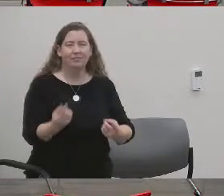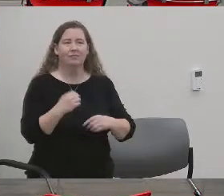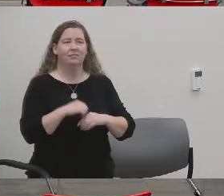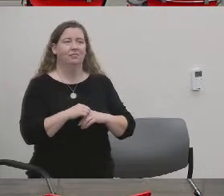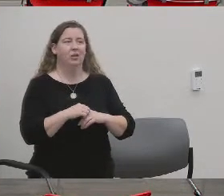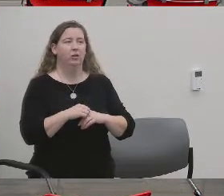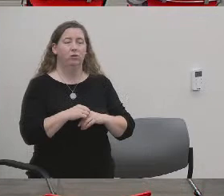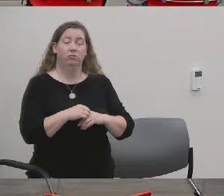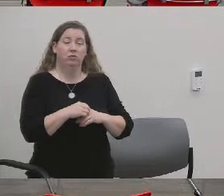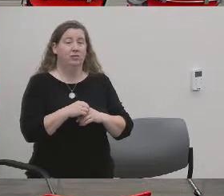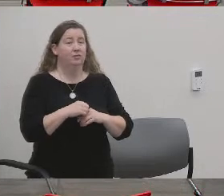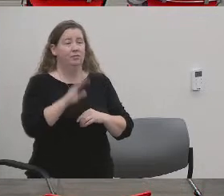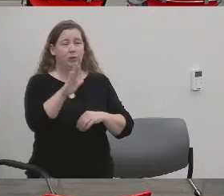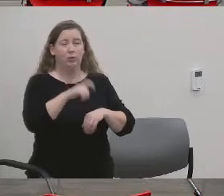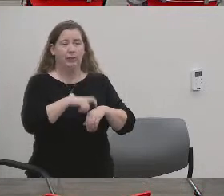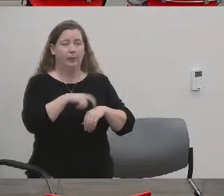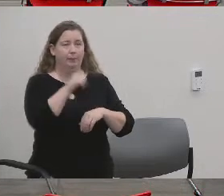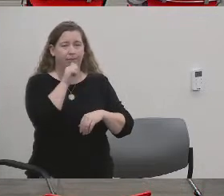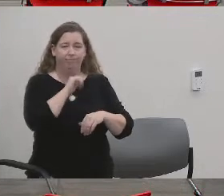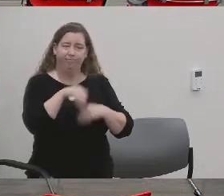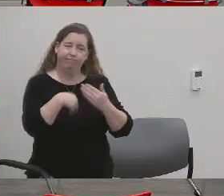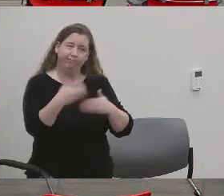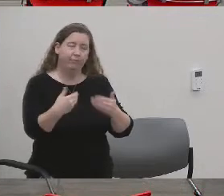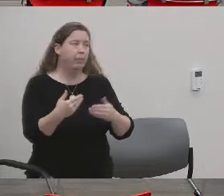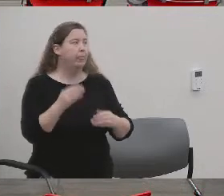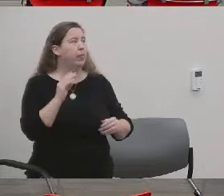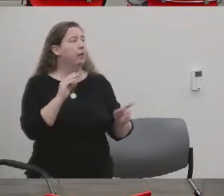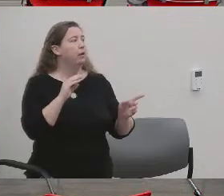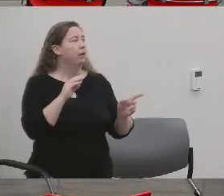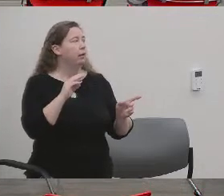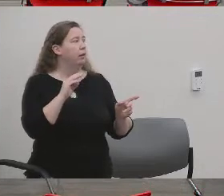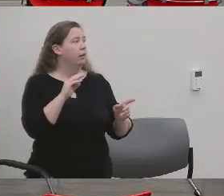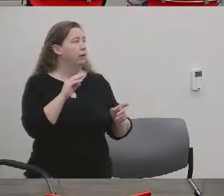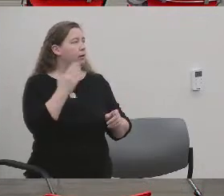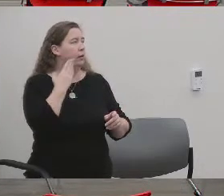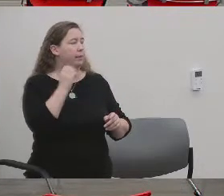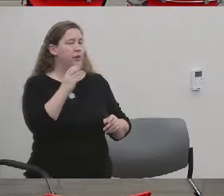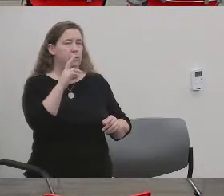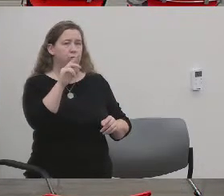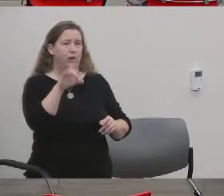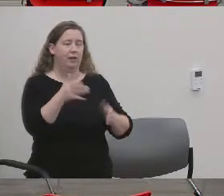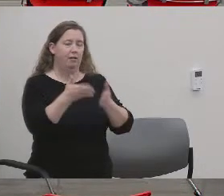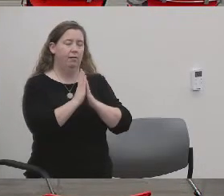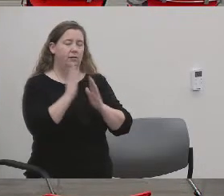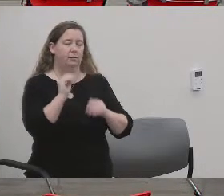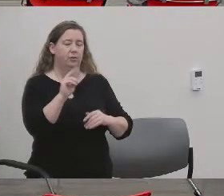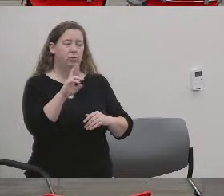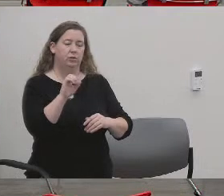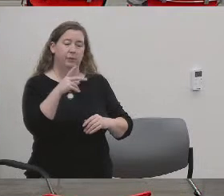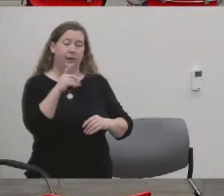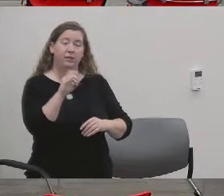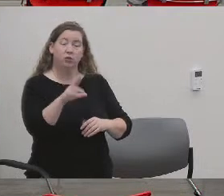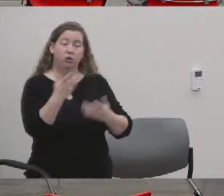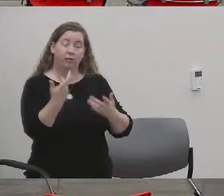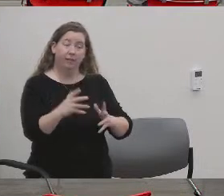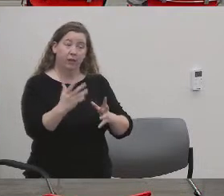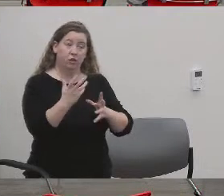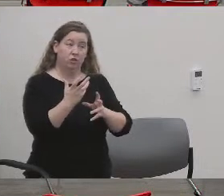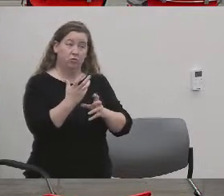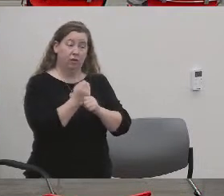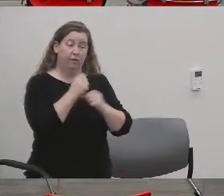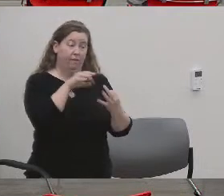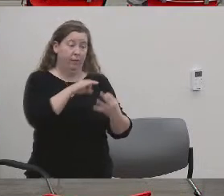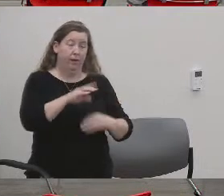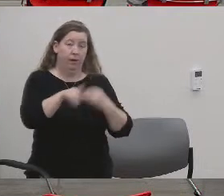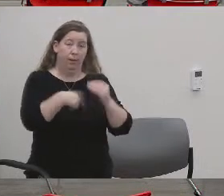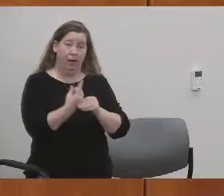just keep going. And Mr. Spicer, have you gotten any feedback about choosing for second semester? Is